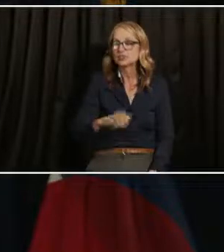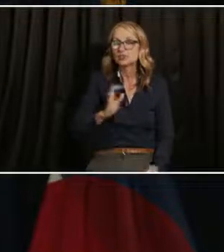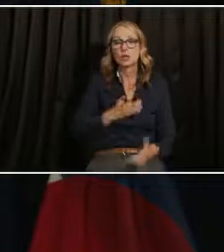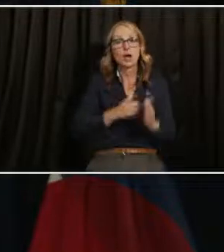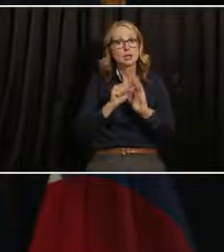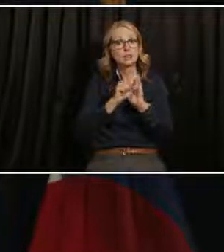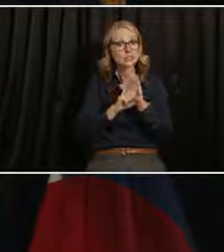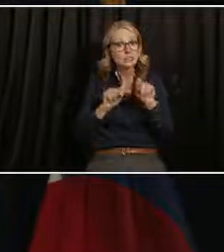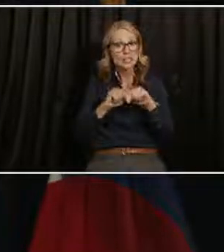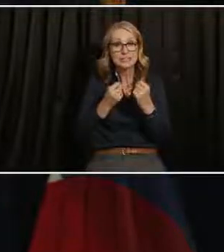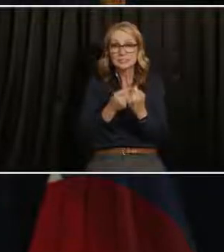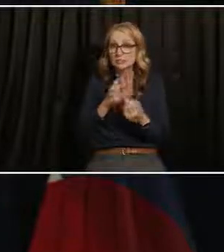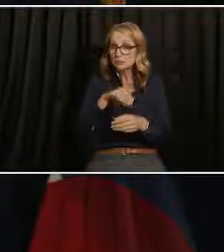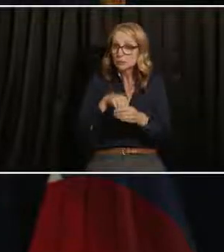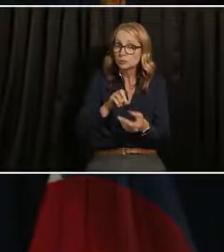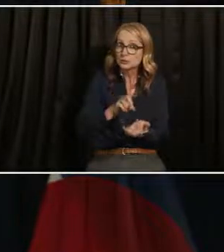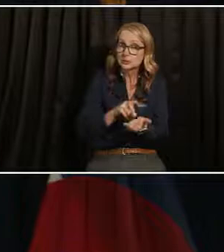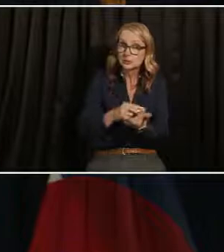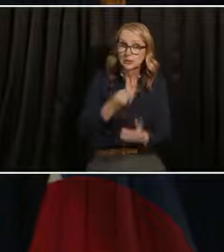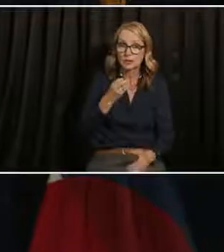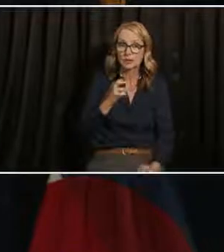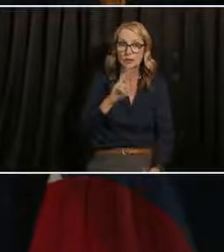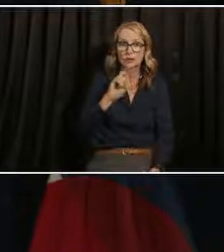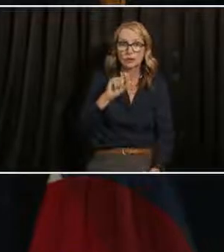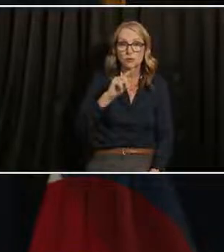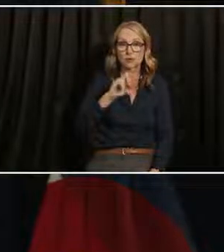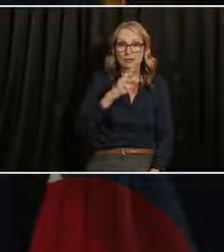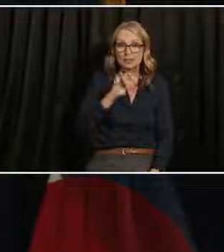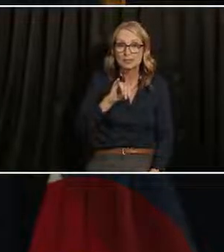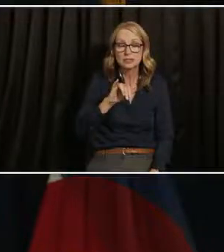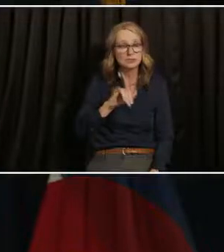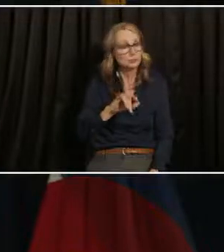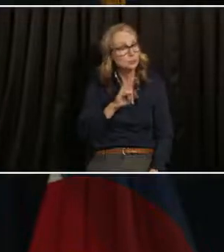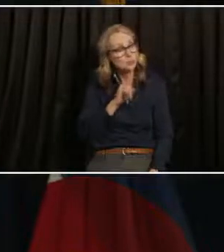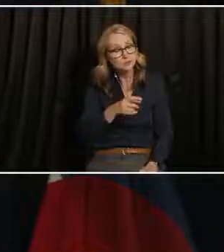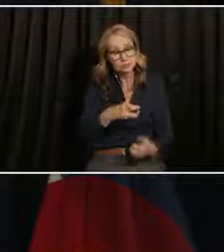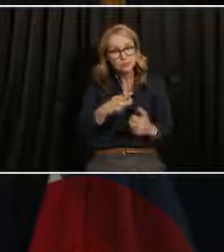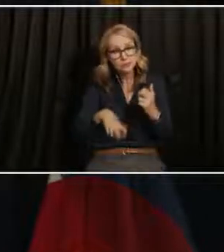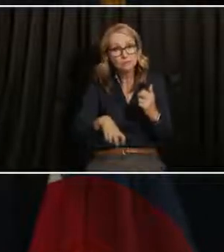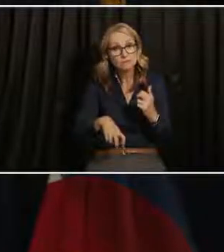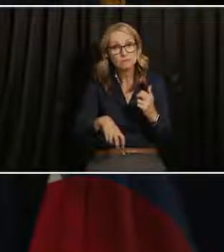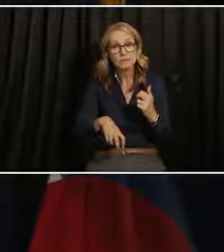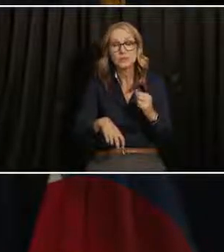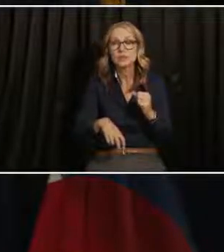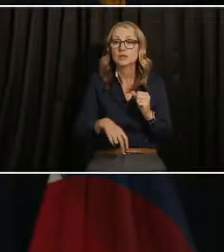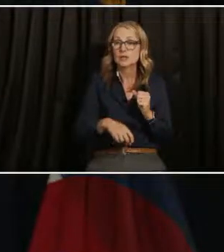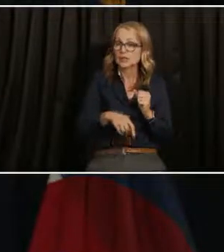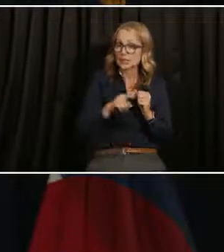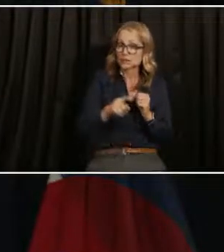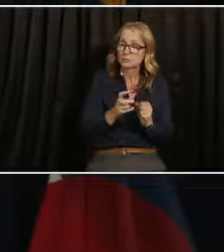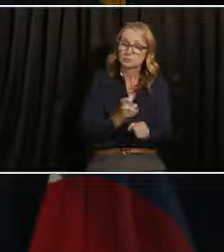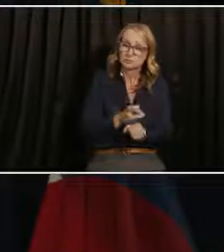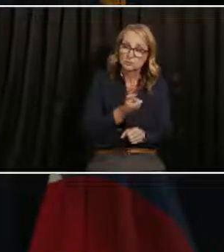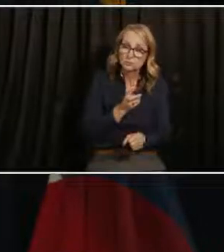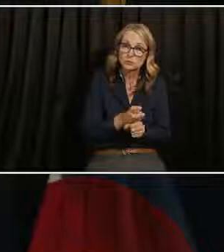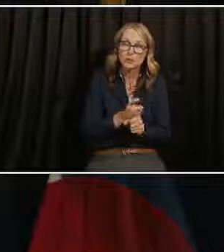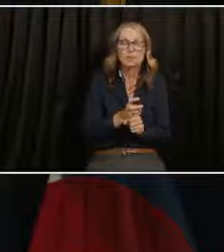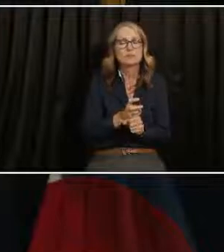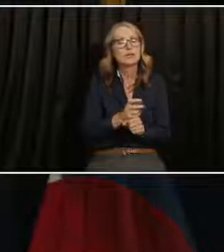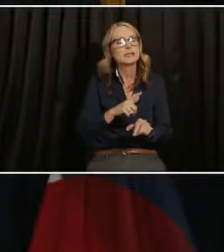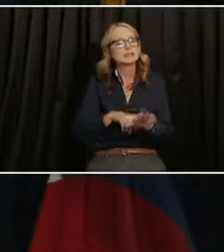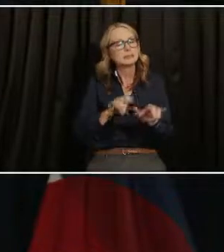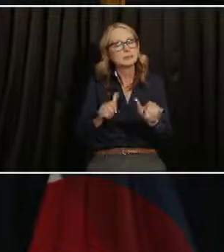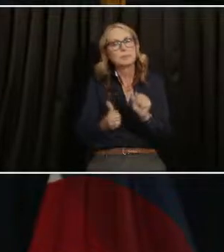team, everybody who works in public health, it's the worst of times and in some ways the most important of times for them and their work.